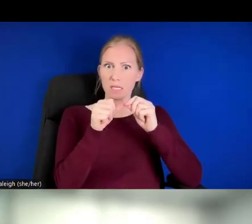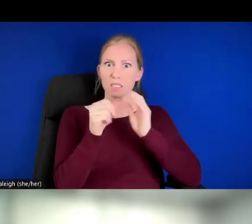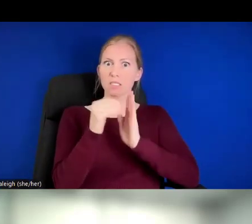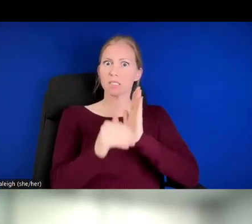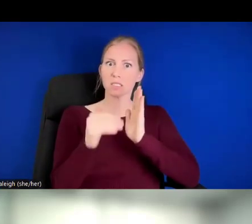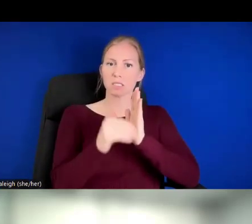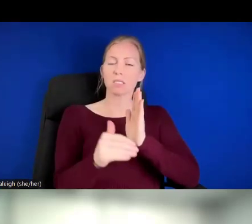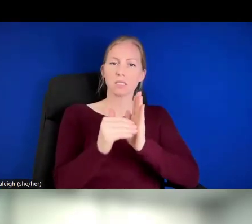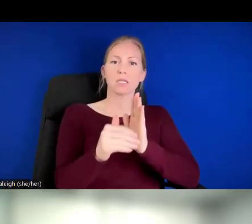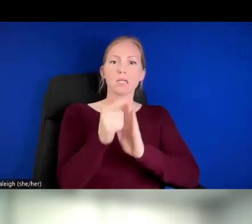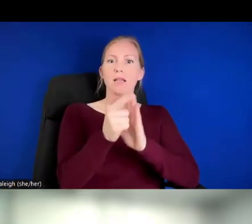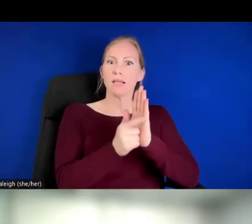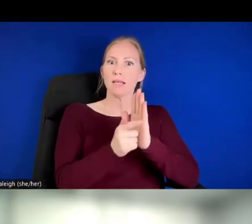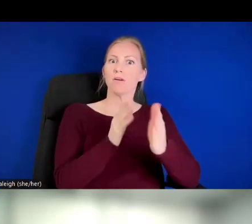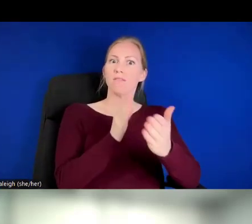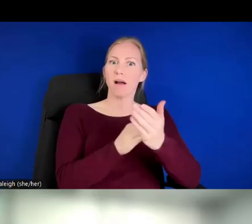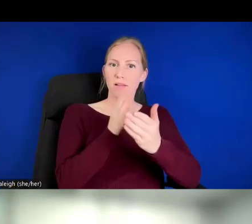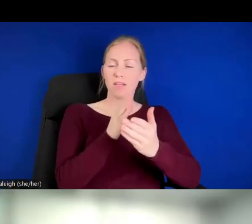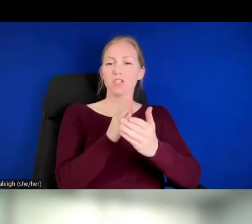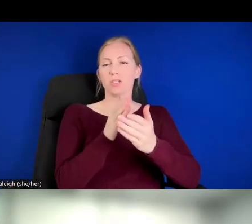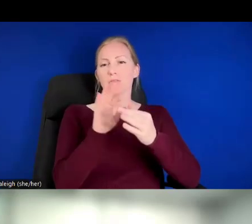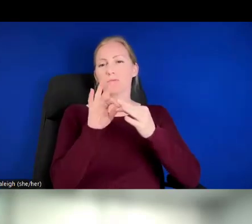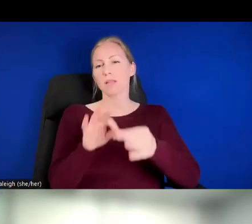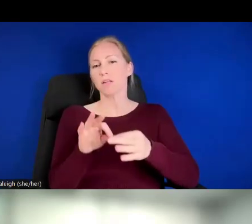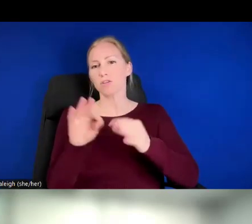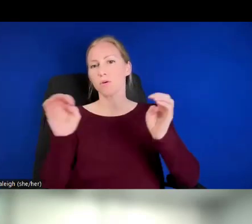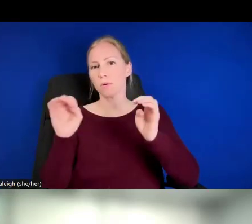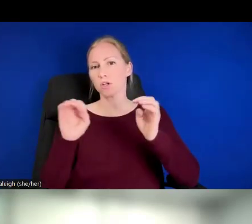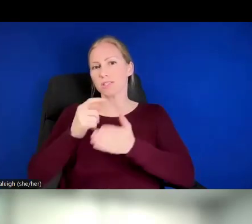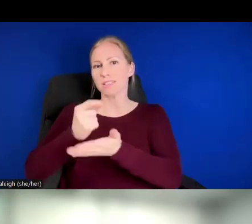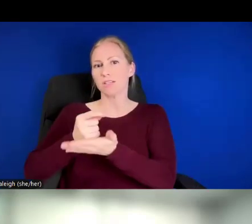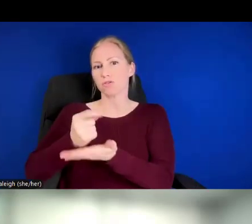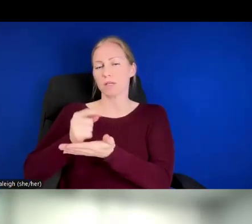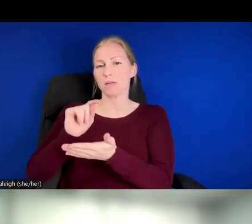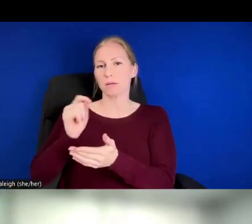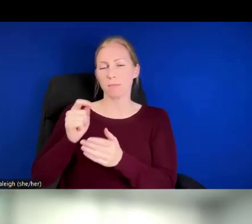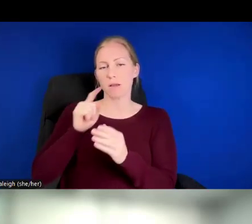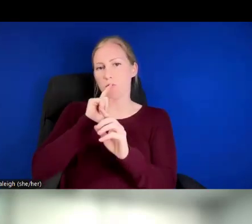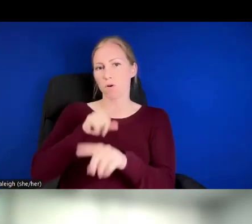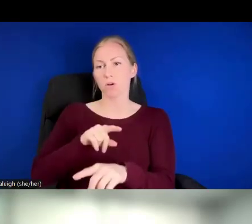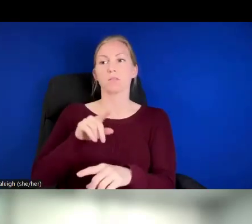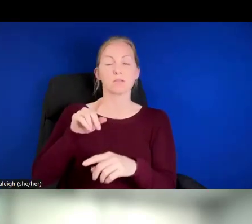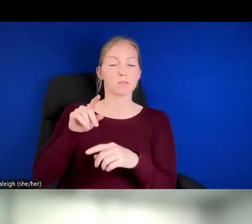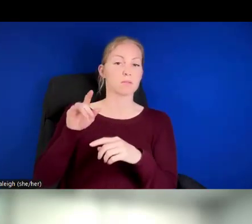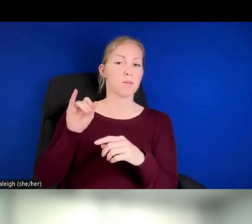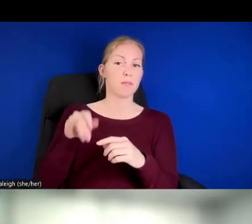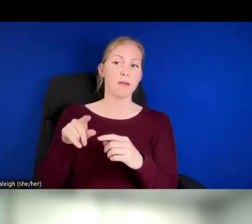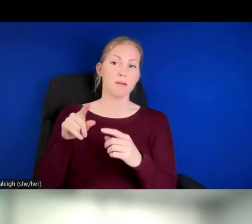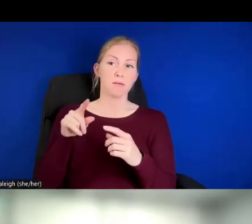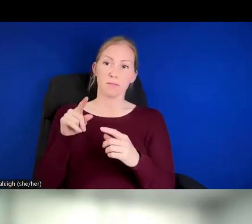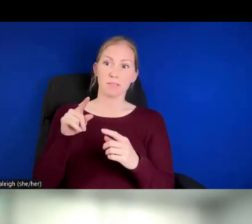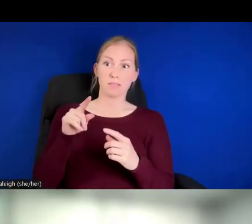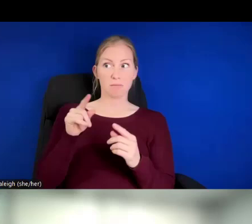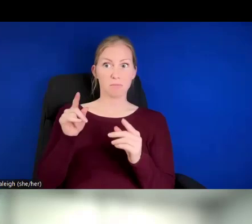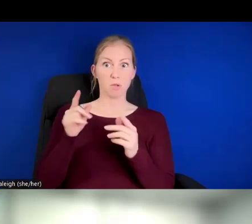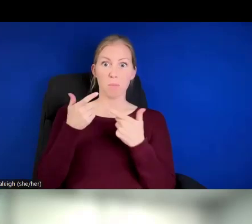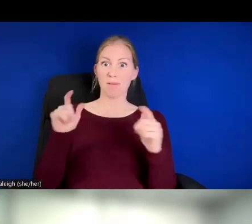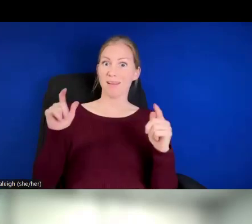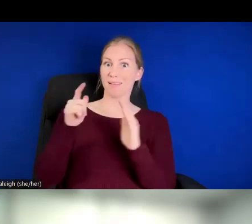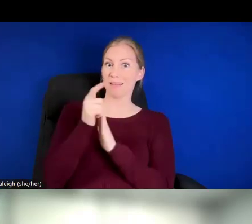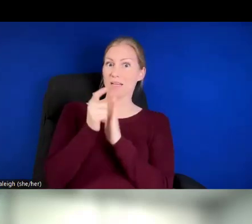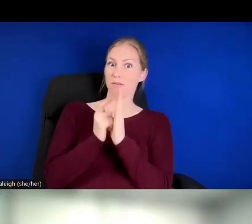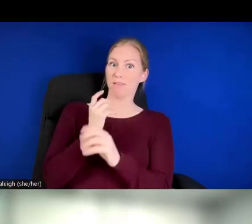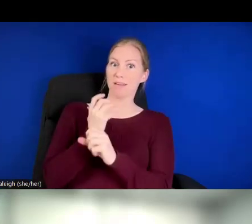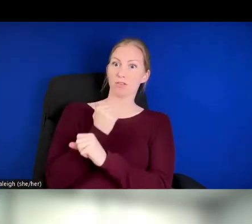in the form of those emergency treatment orders. So that was a significant legal victory,